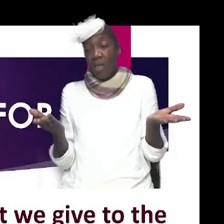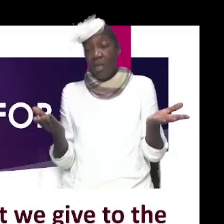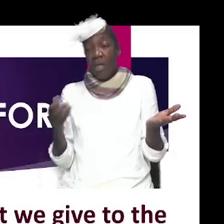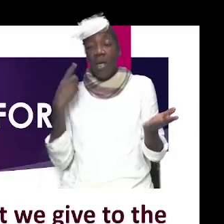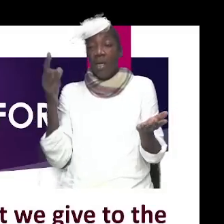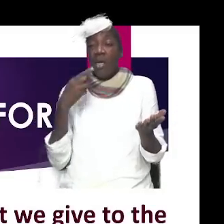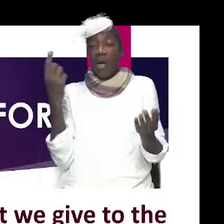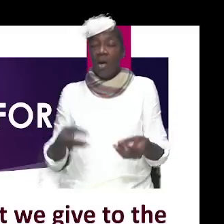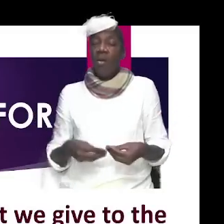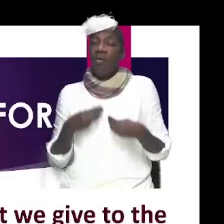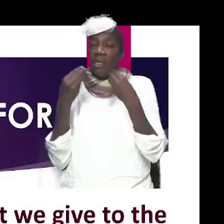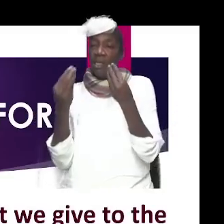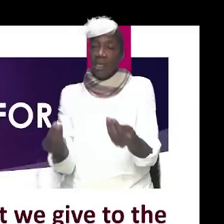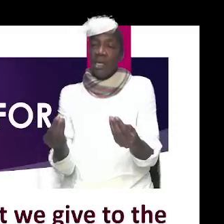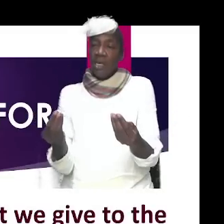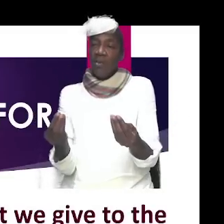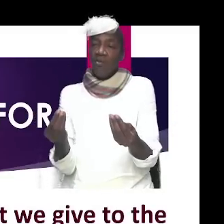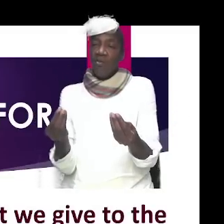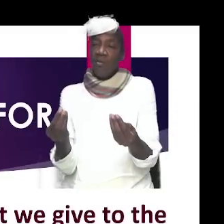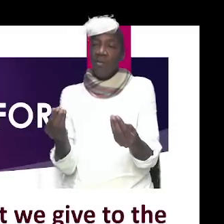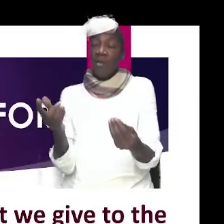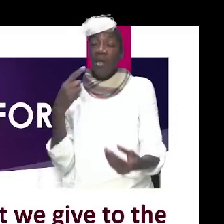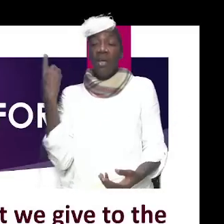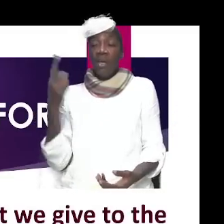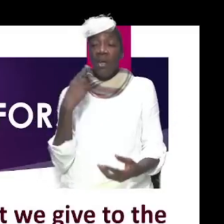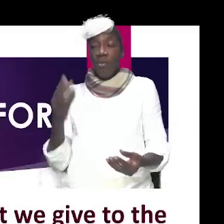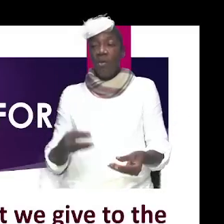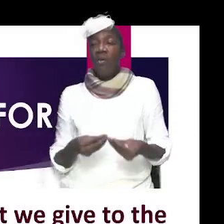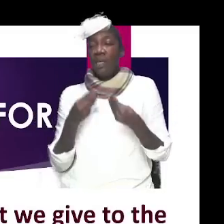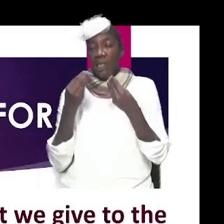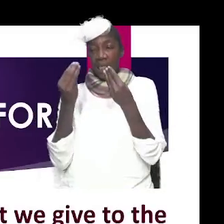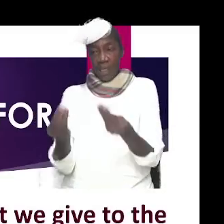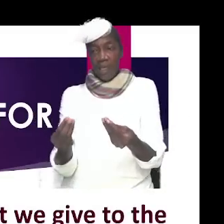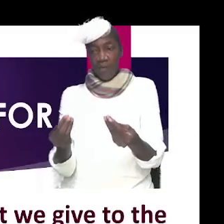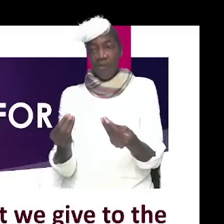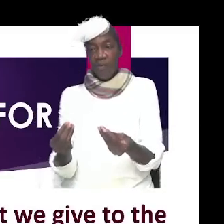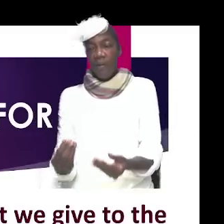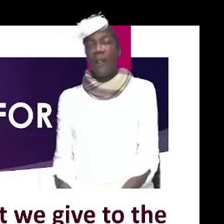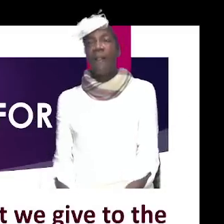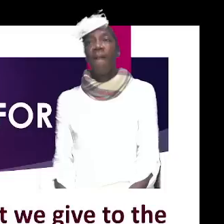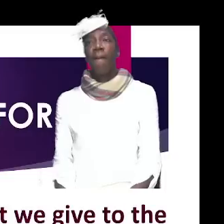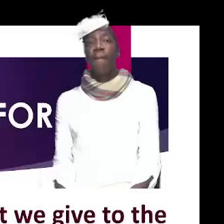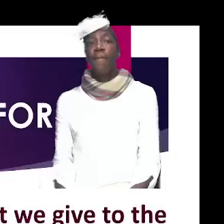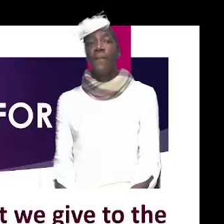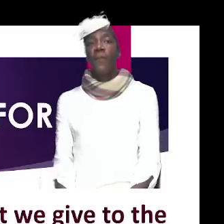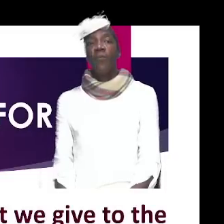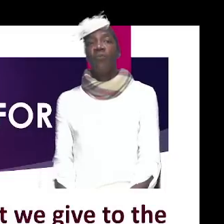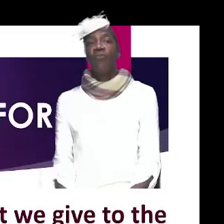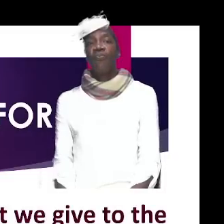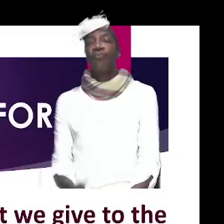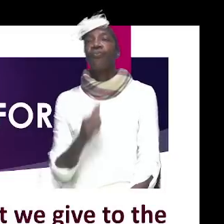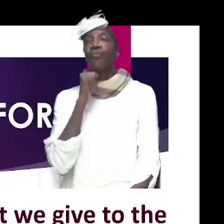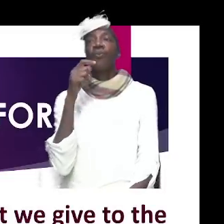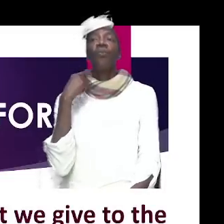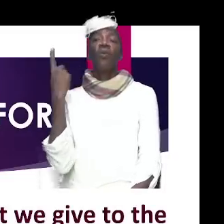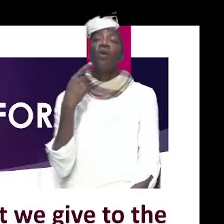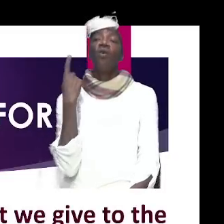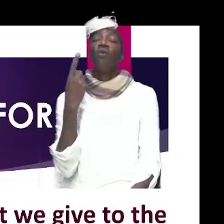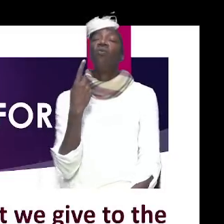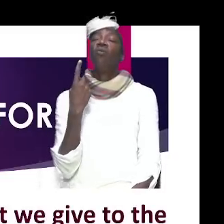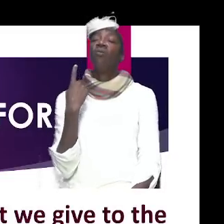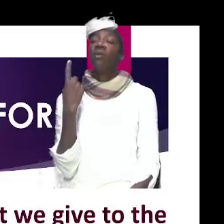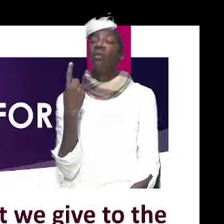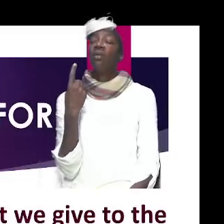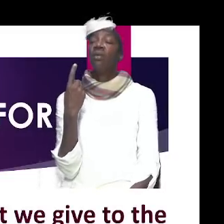give. And they can't, and when I say always give, you know, I don't mean every time you ask, because sometimes you just genuinely do not have it.